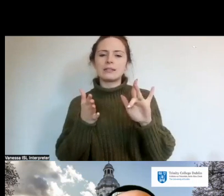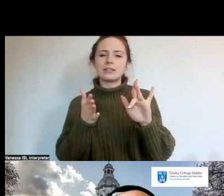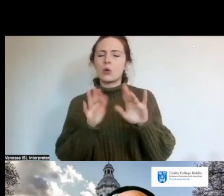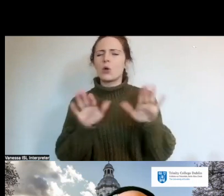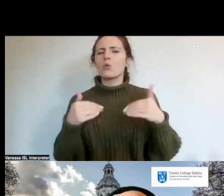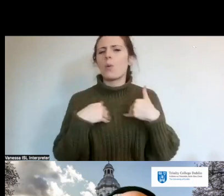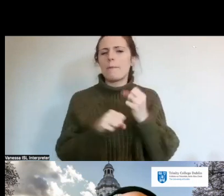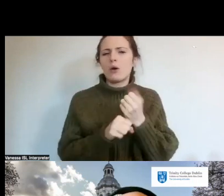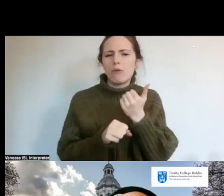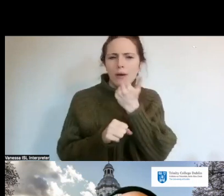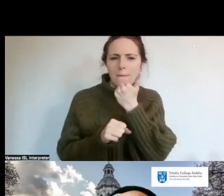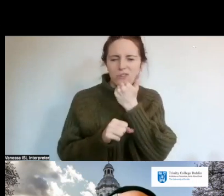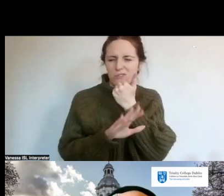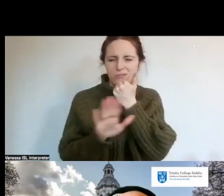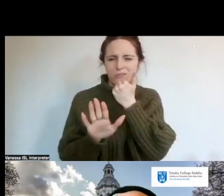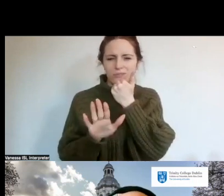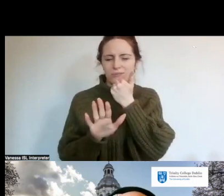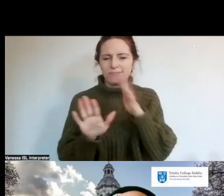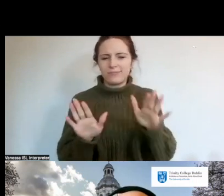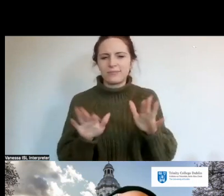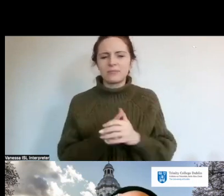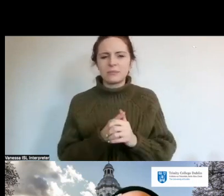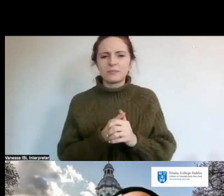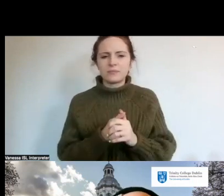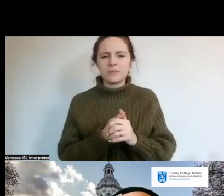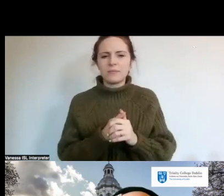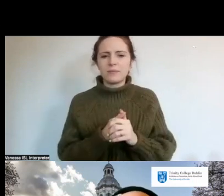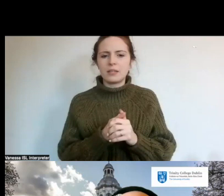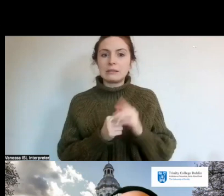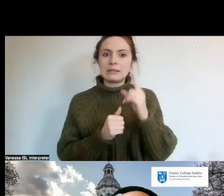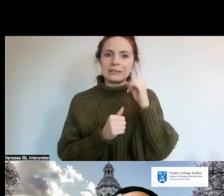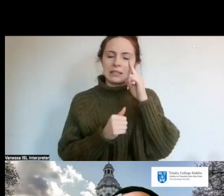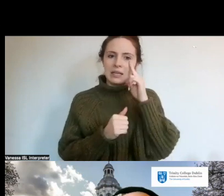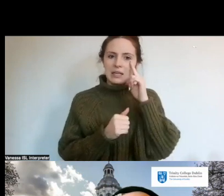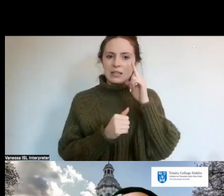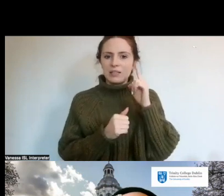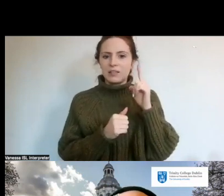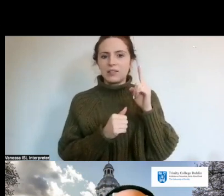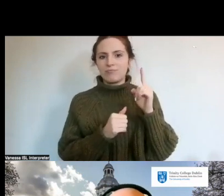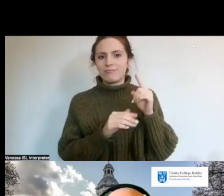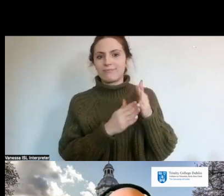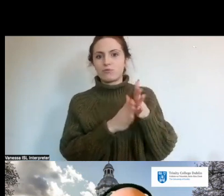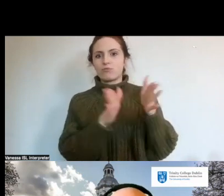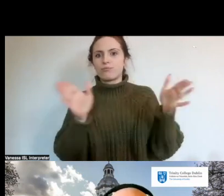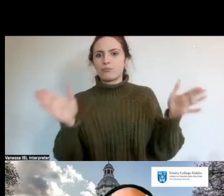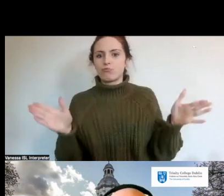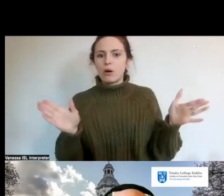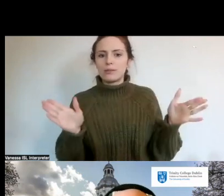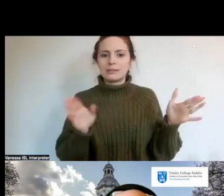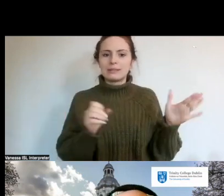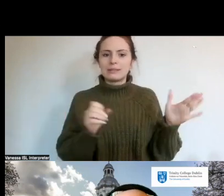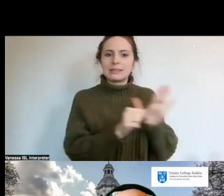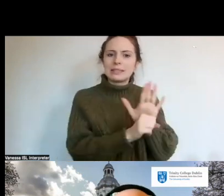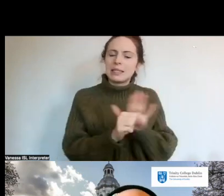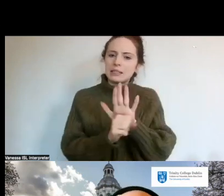numbers on the top of each of the bars, because what we're seeing is that across the settings, there was a mix